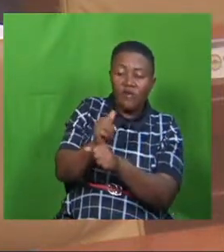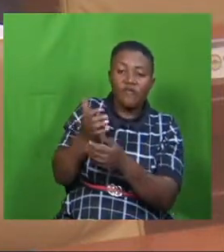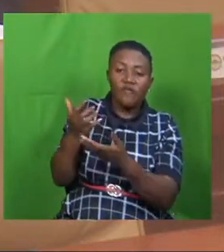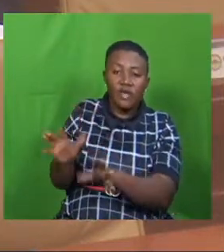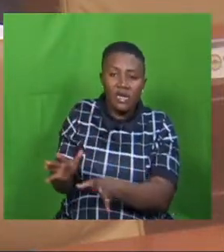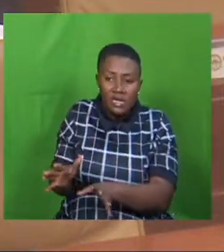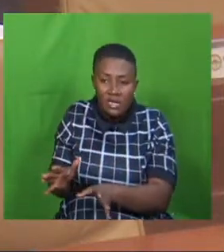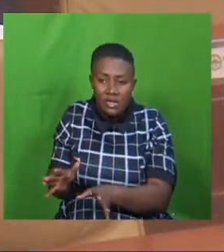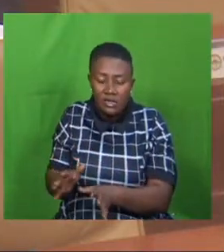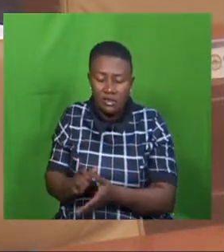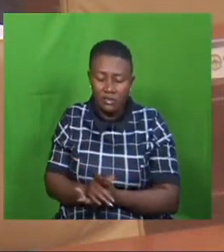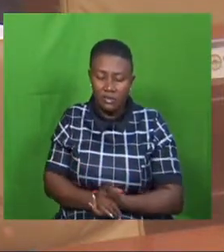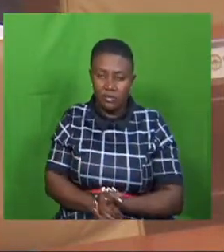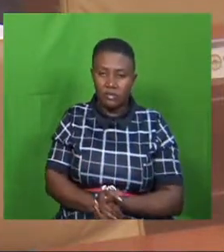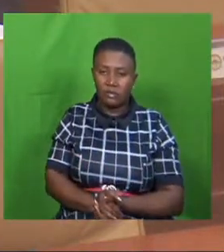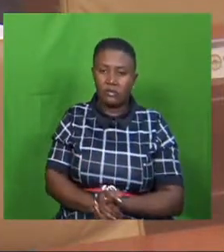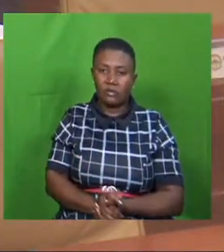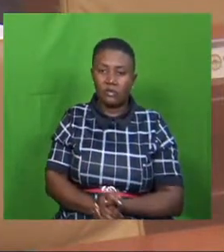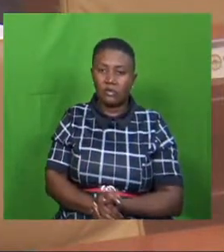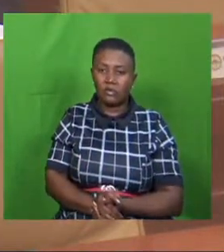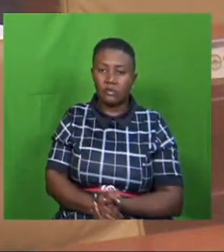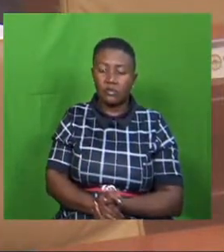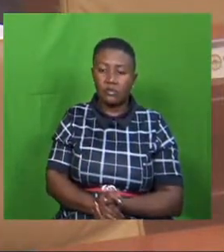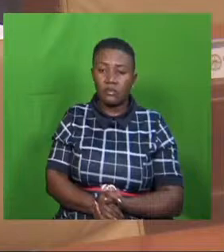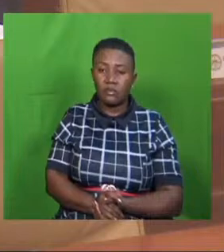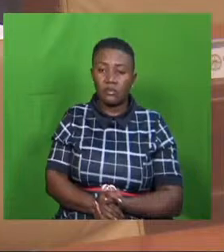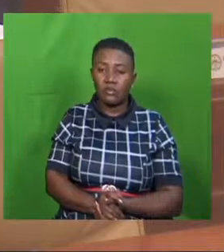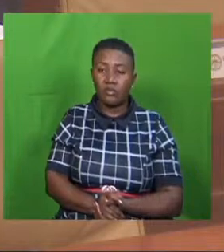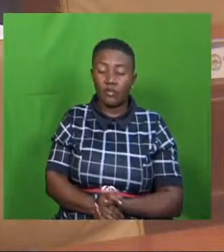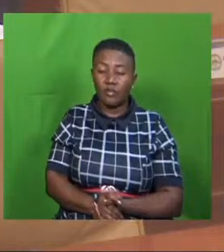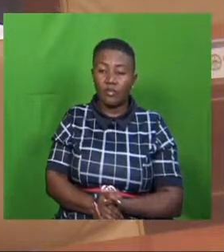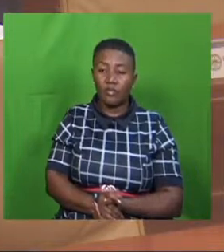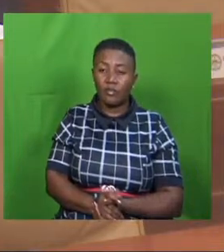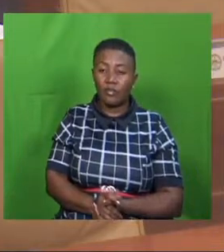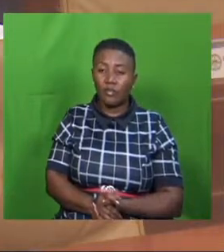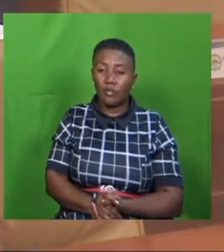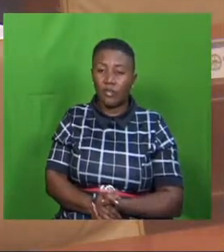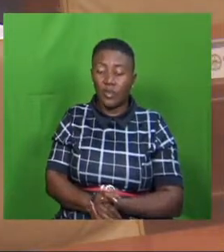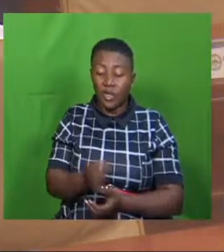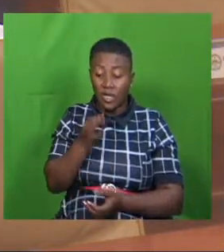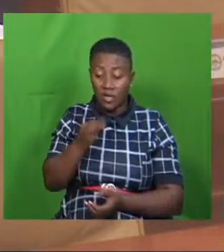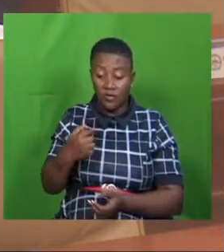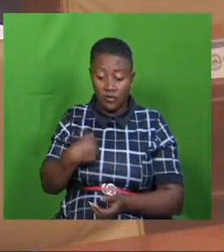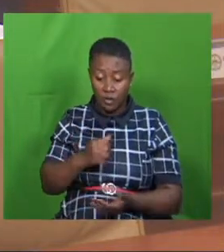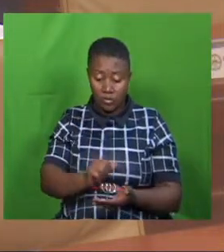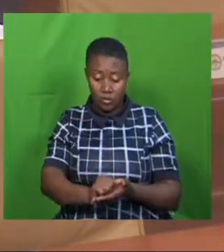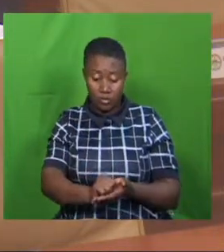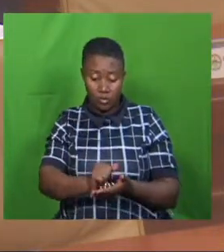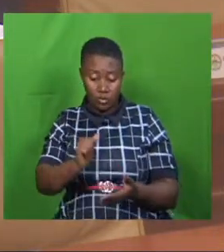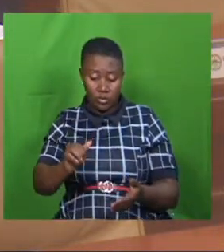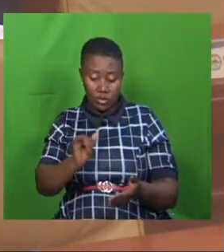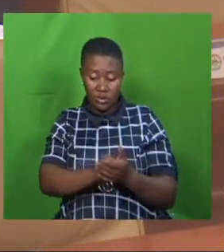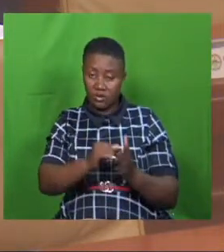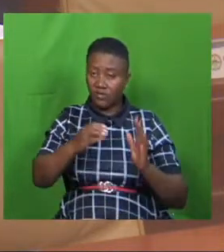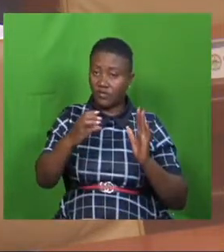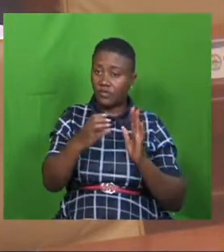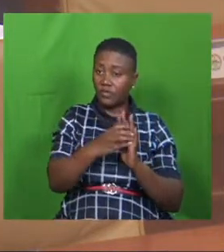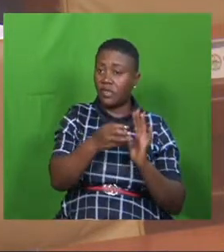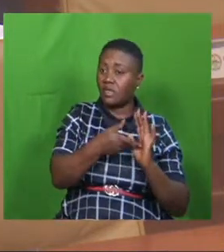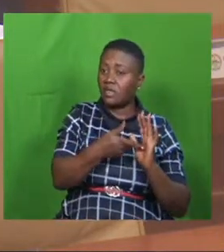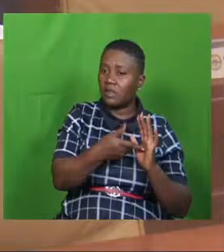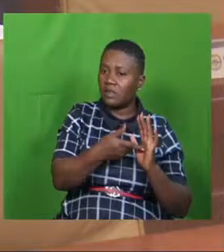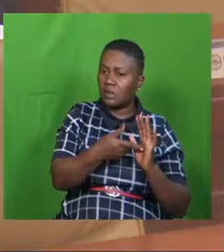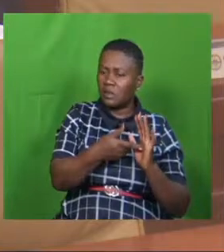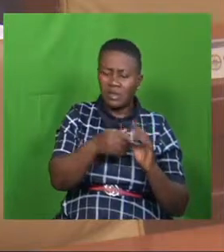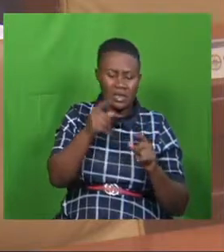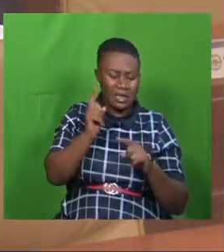has been determined. Mr. Chairman, if we take this paragraph out, how does it harm the statement? It is